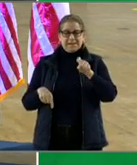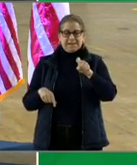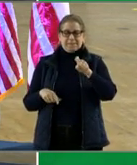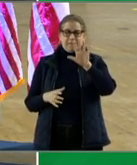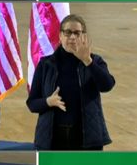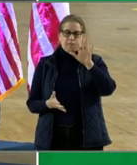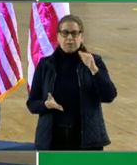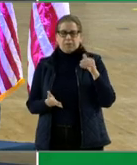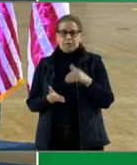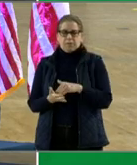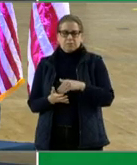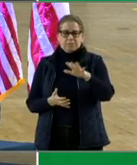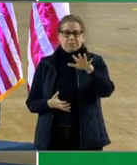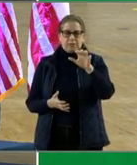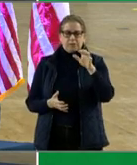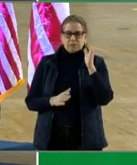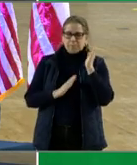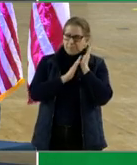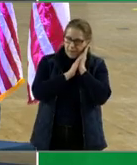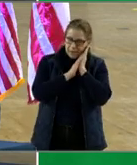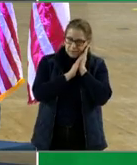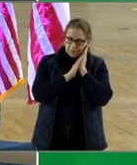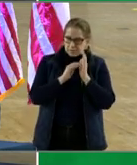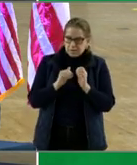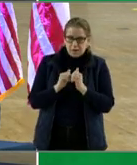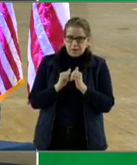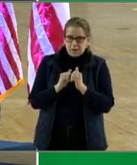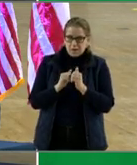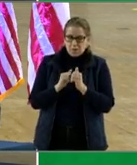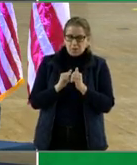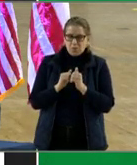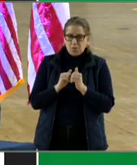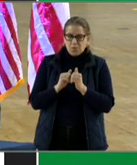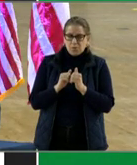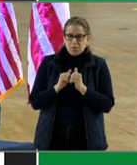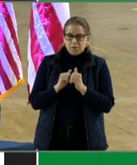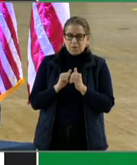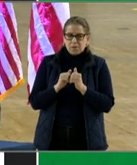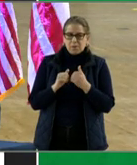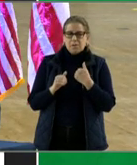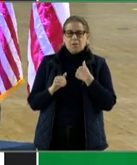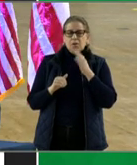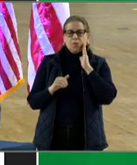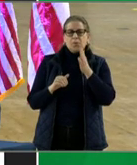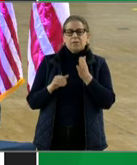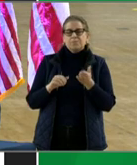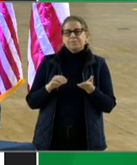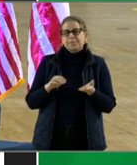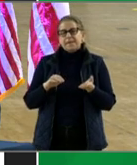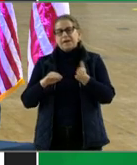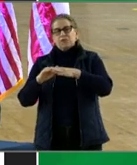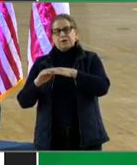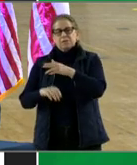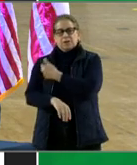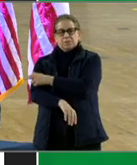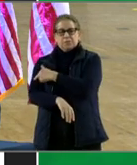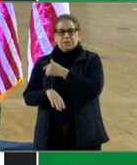we're going to get there. Number one, we're going to increase hospital space by postponing